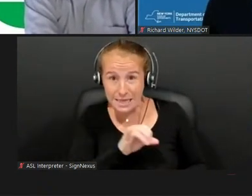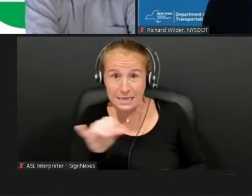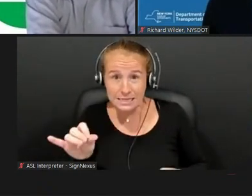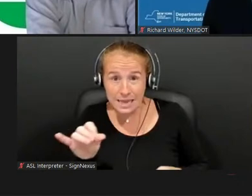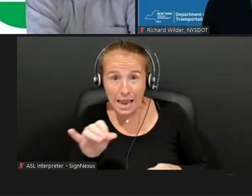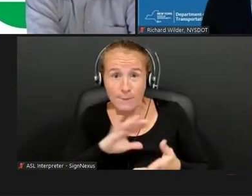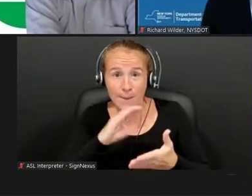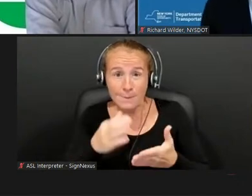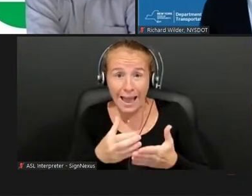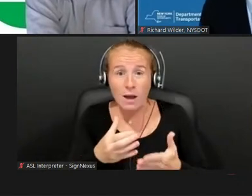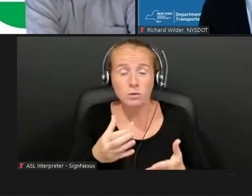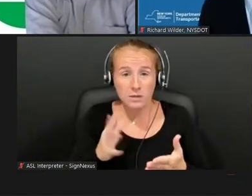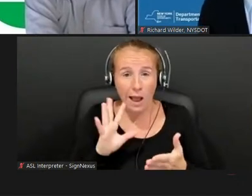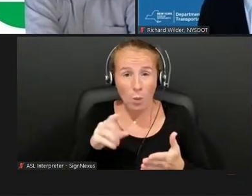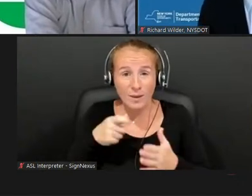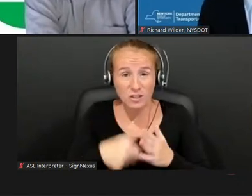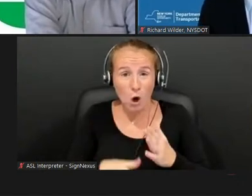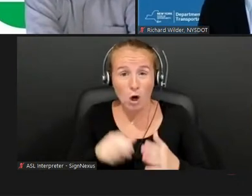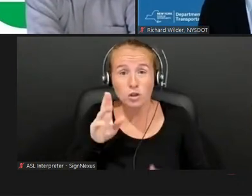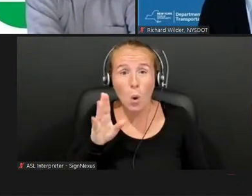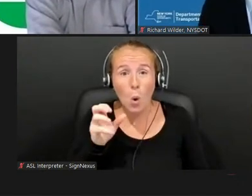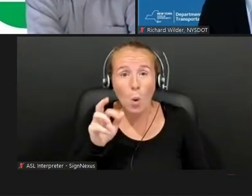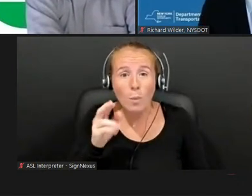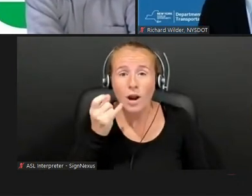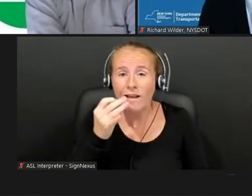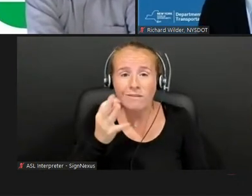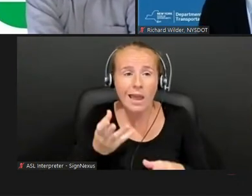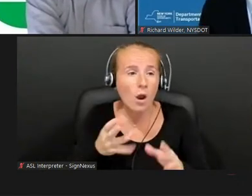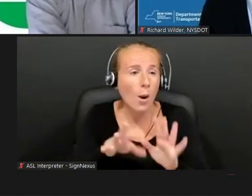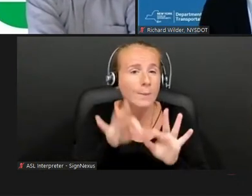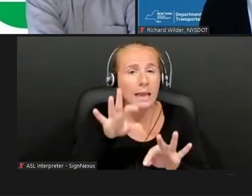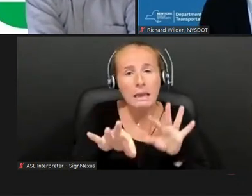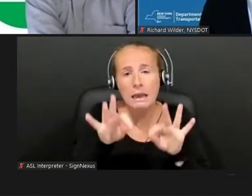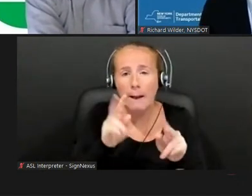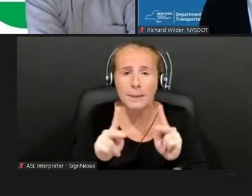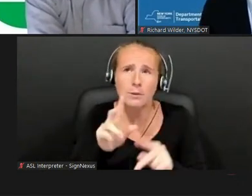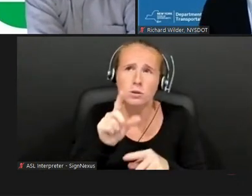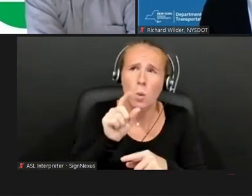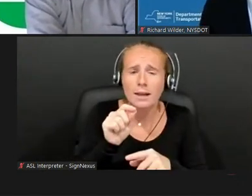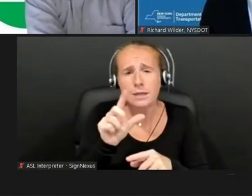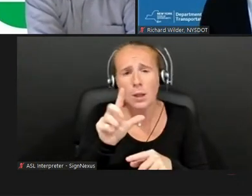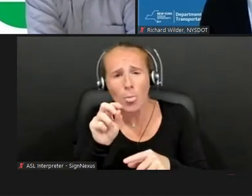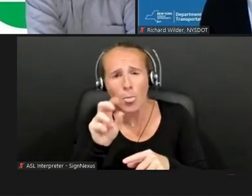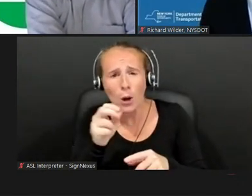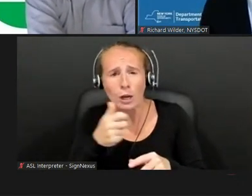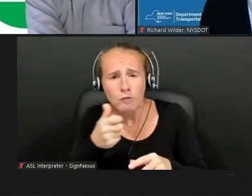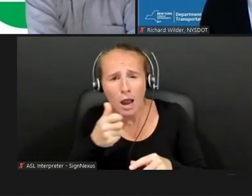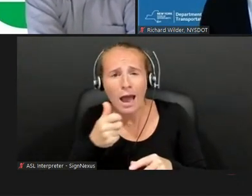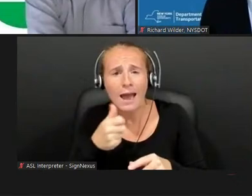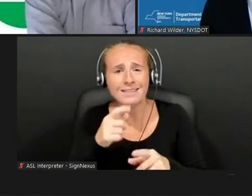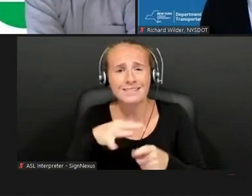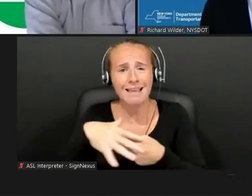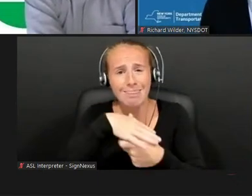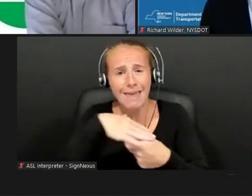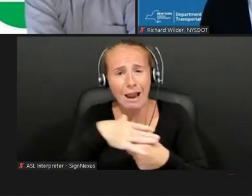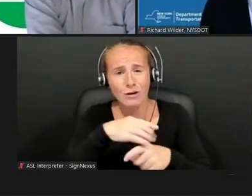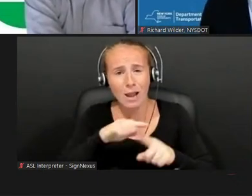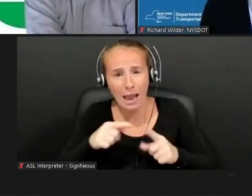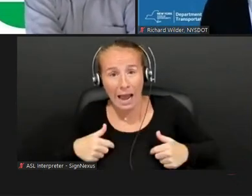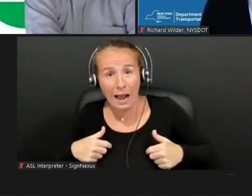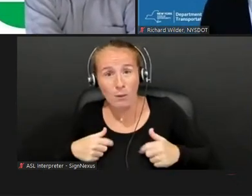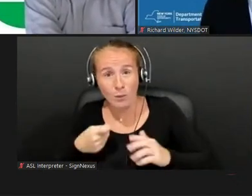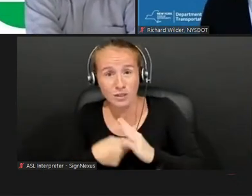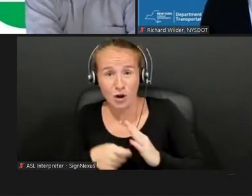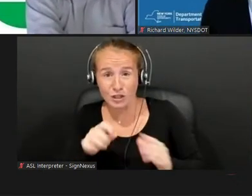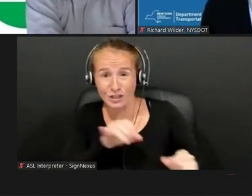an Uber car that is picking up 20 30 rights and I'm it's also driving around the congestion area well uh listening uh